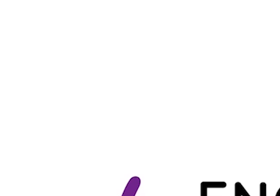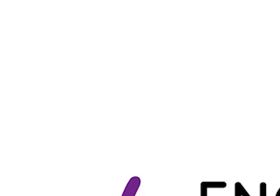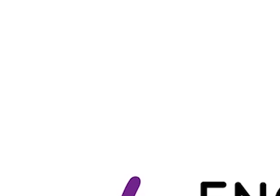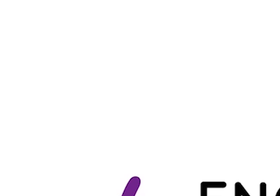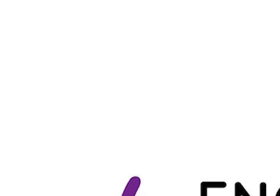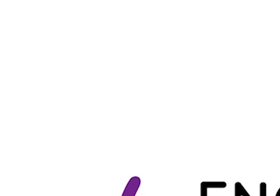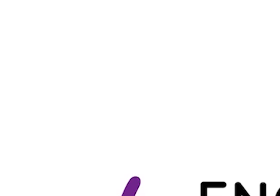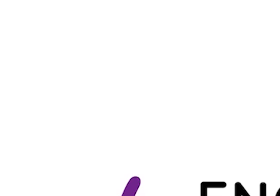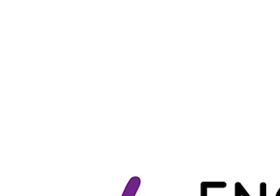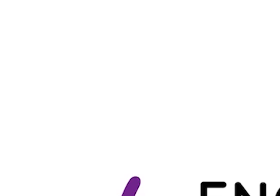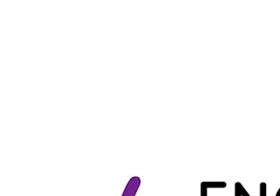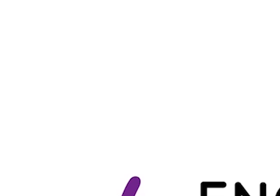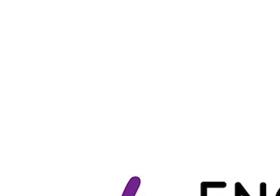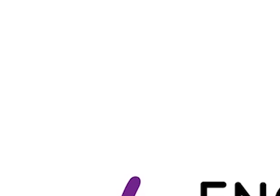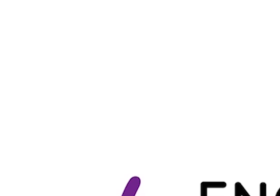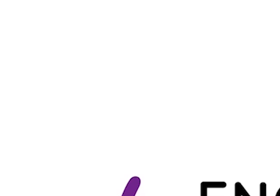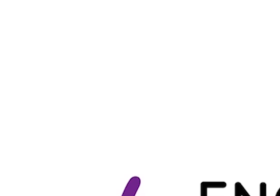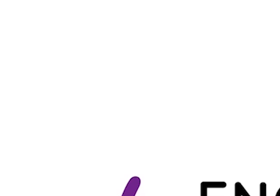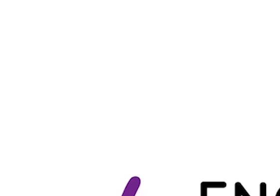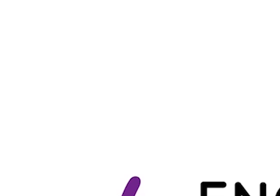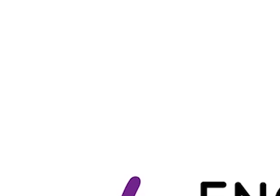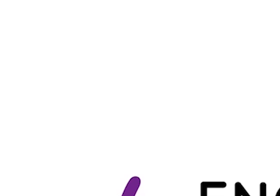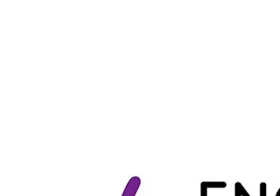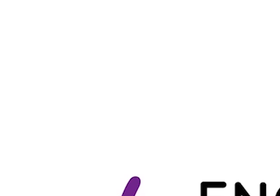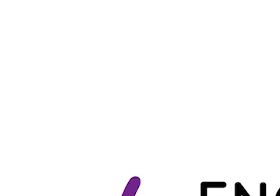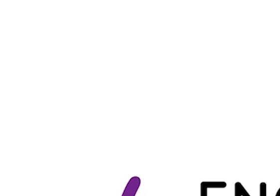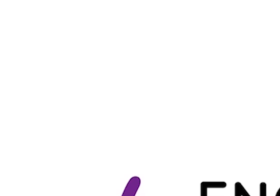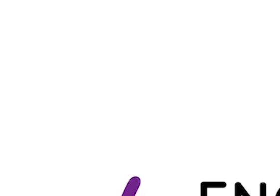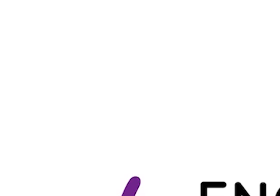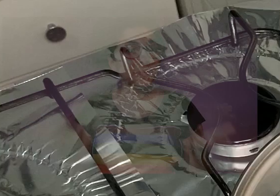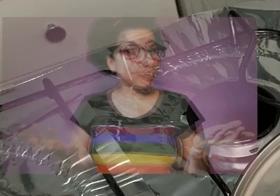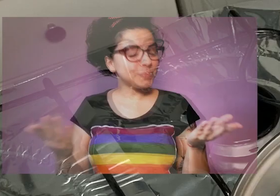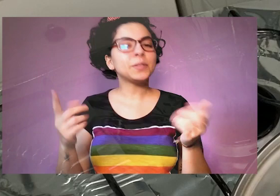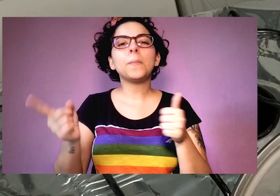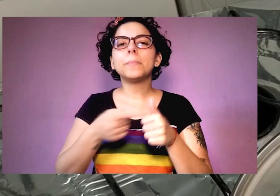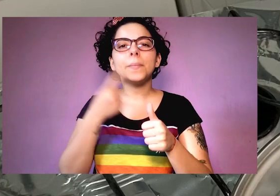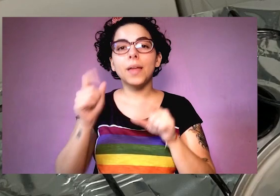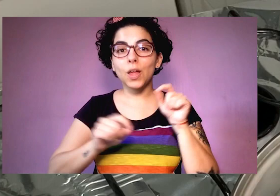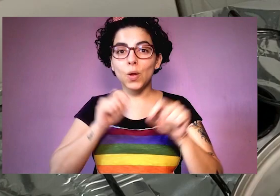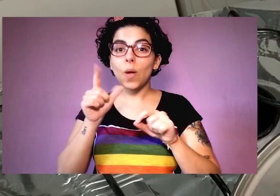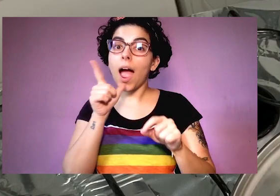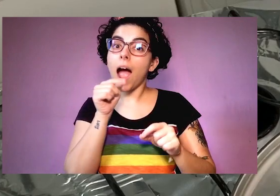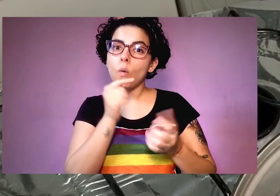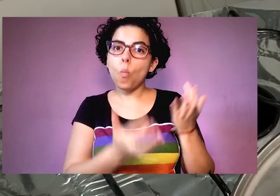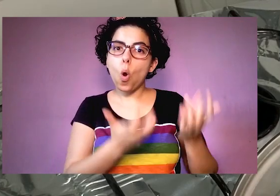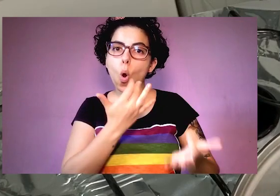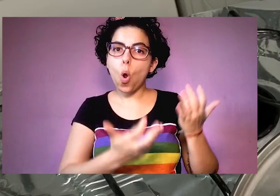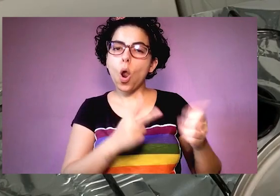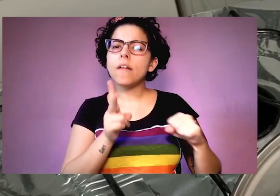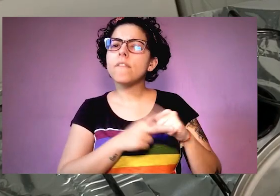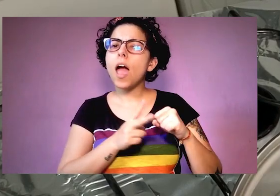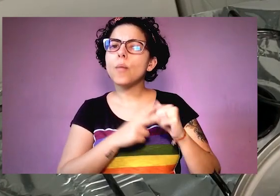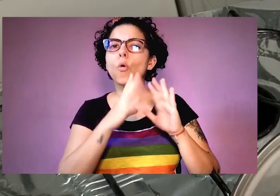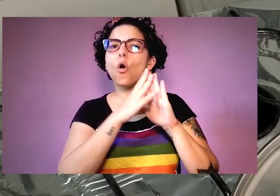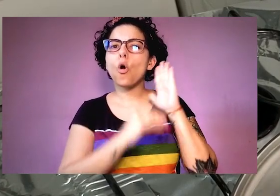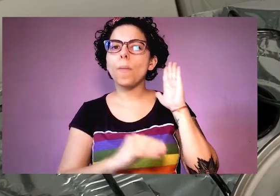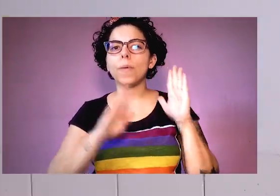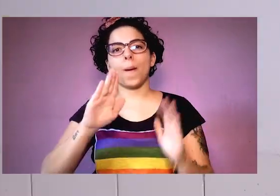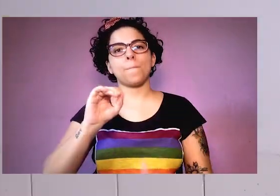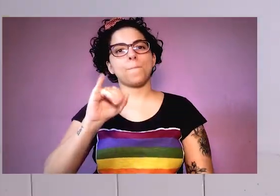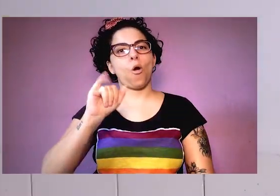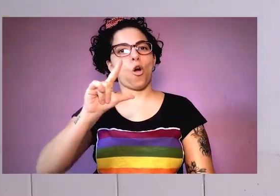live, and you cannot spell live without I. First, boil